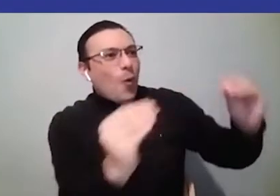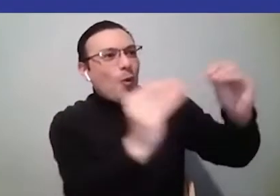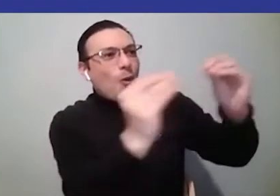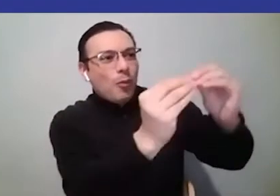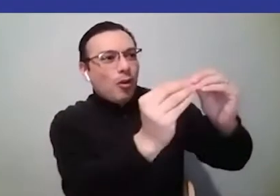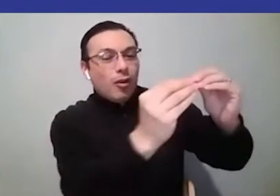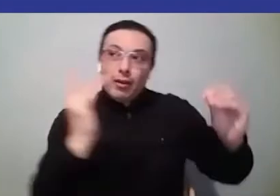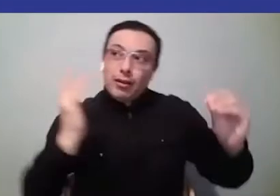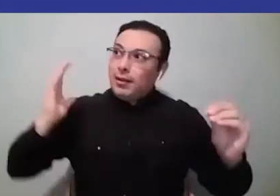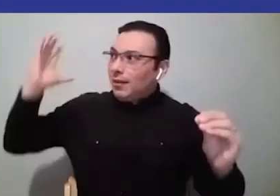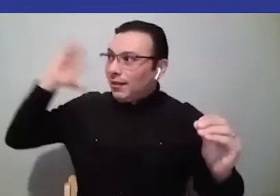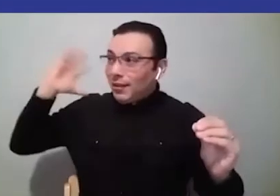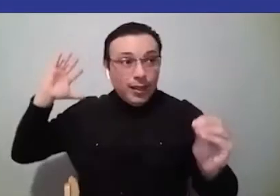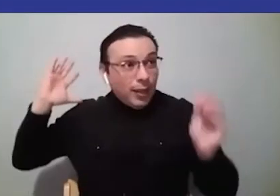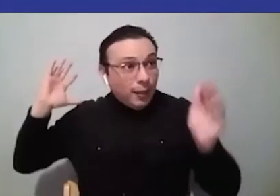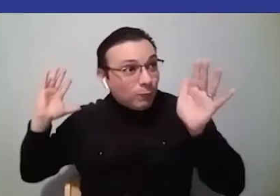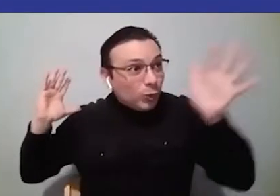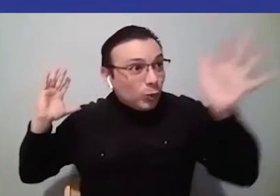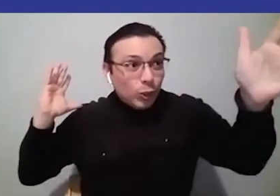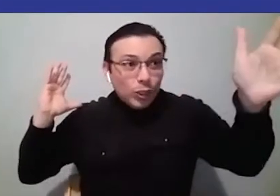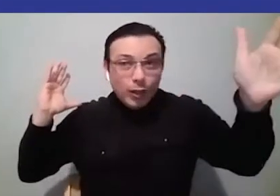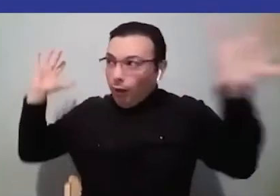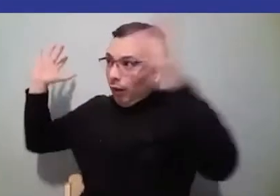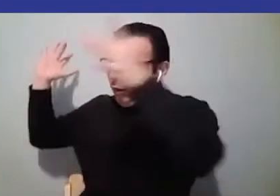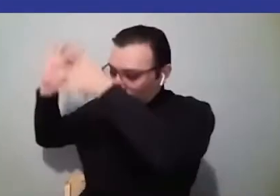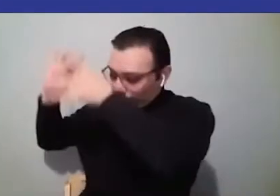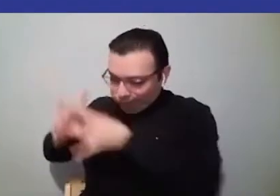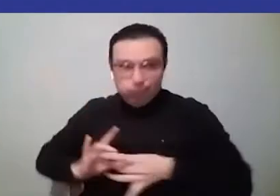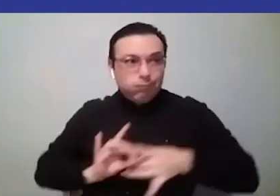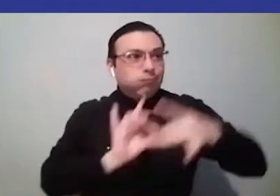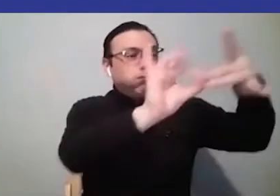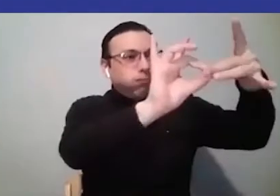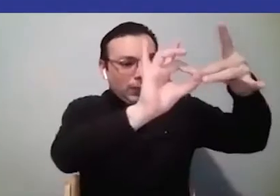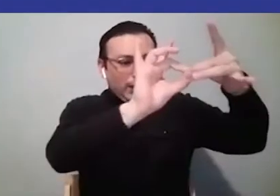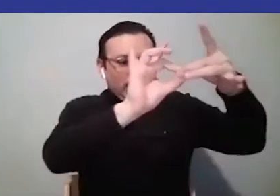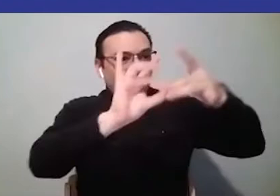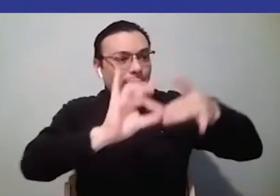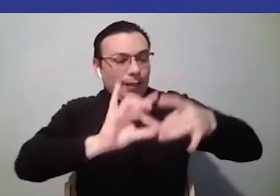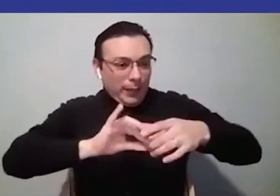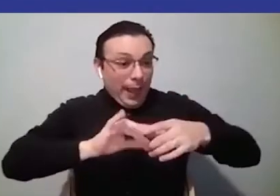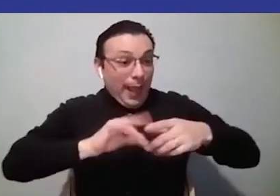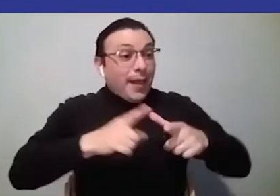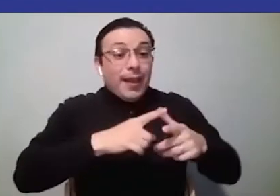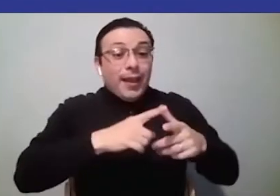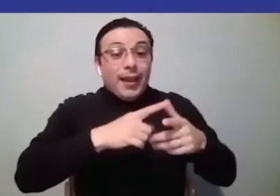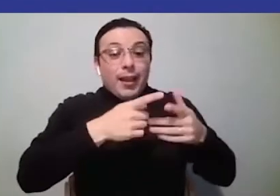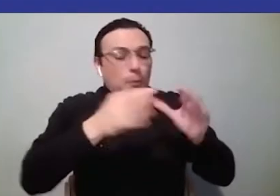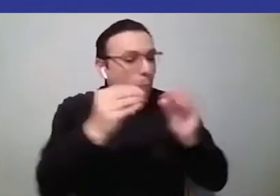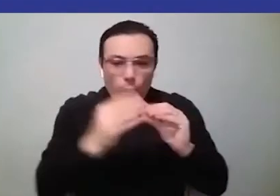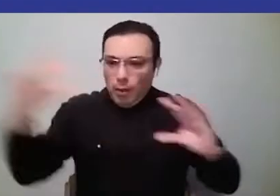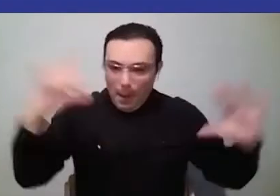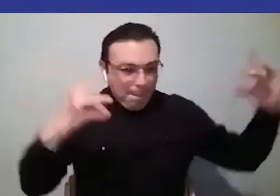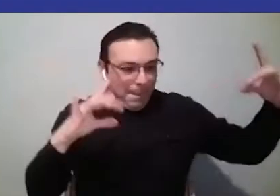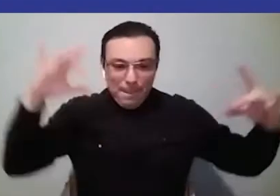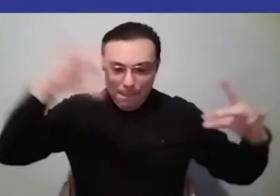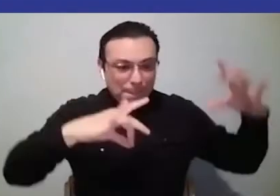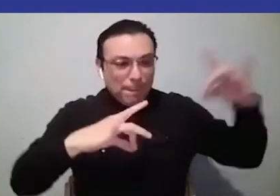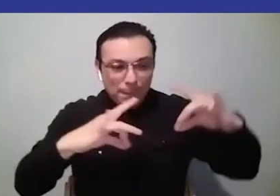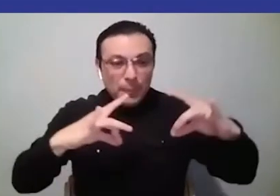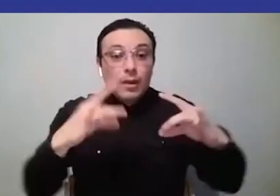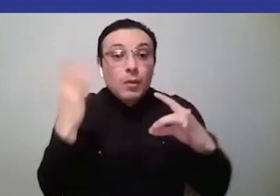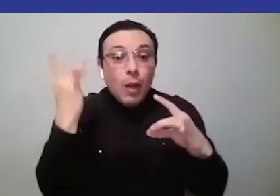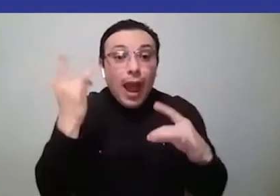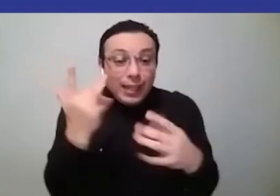days to make these, you know, and the labor to make these, and then the relationships that continue from making